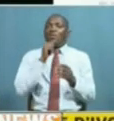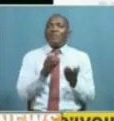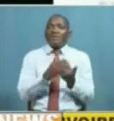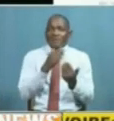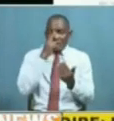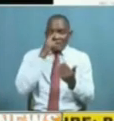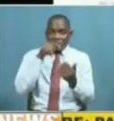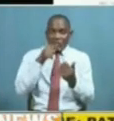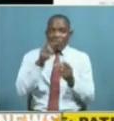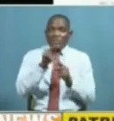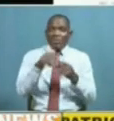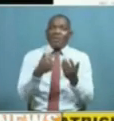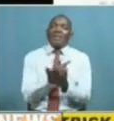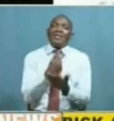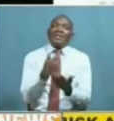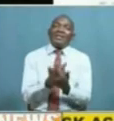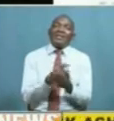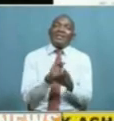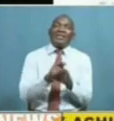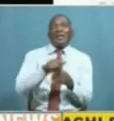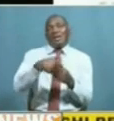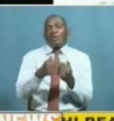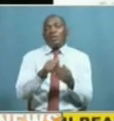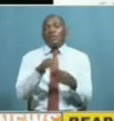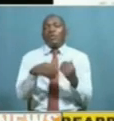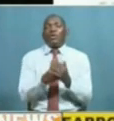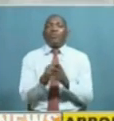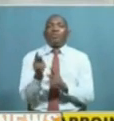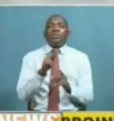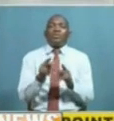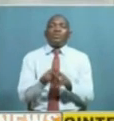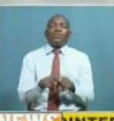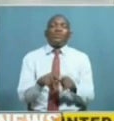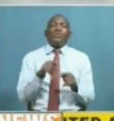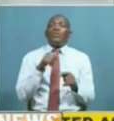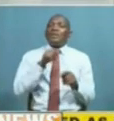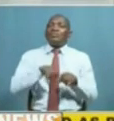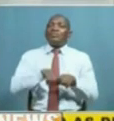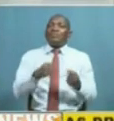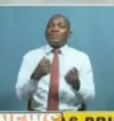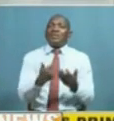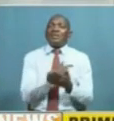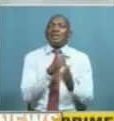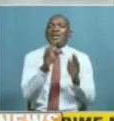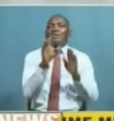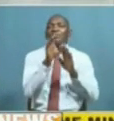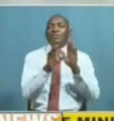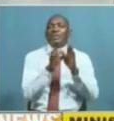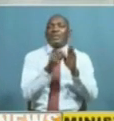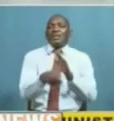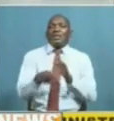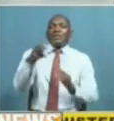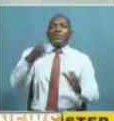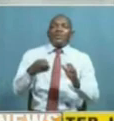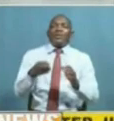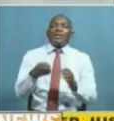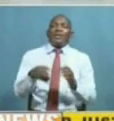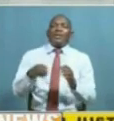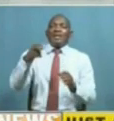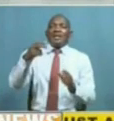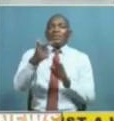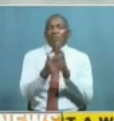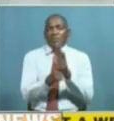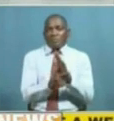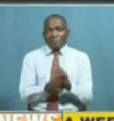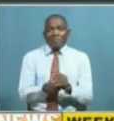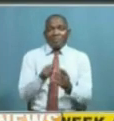to the people of Ghana, but as well as undermining the Constitution, which is the supreme law of the land. The